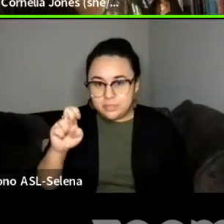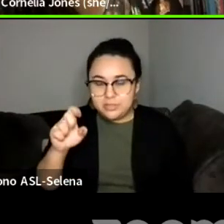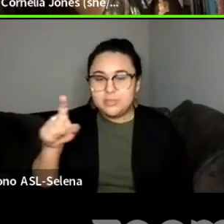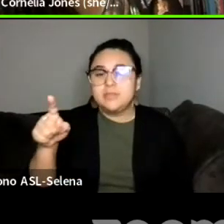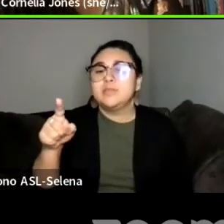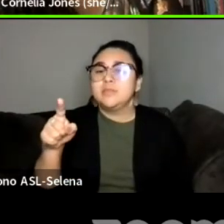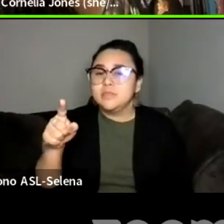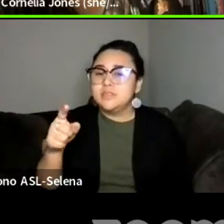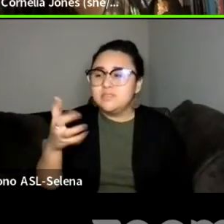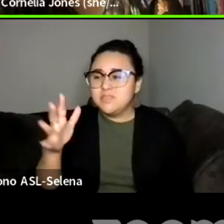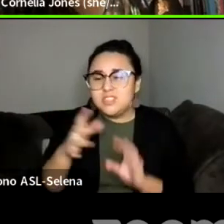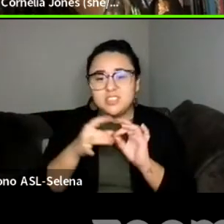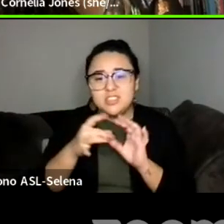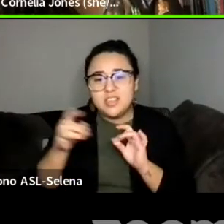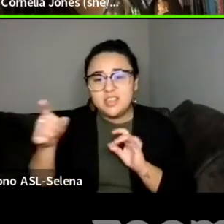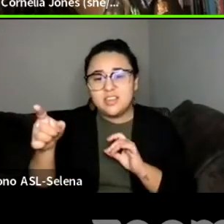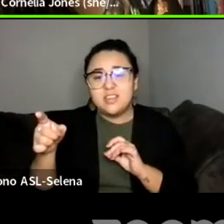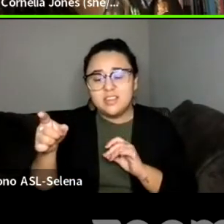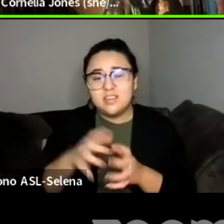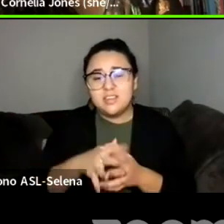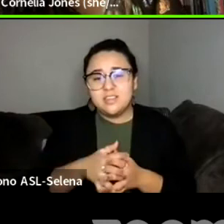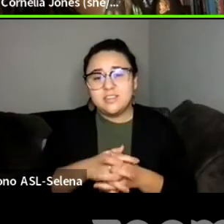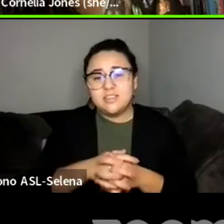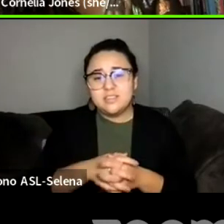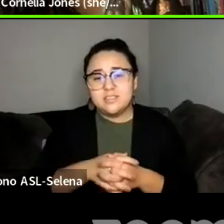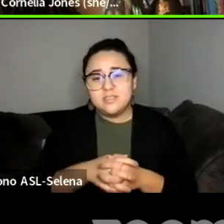talked about, like, it's not just